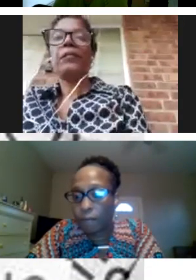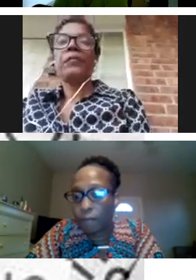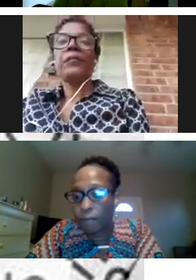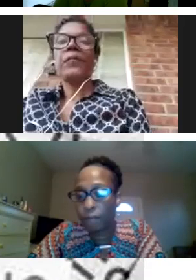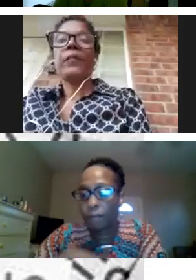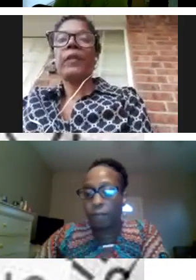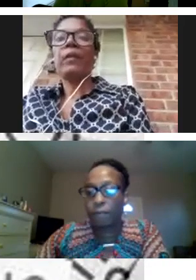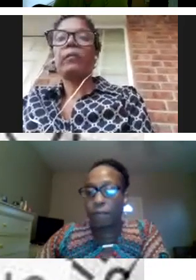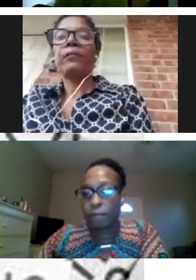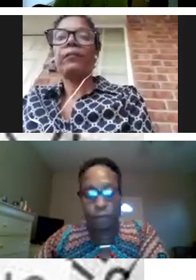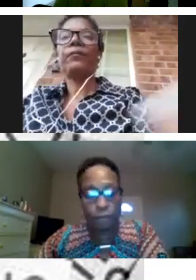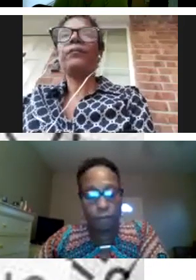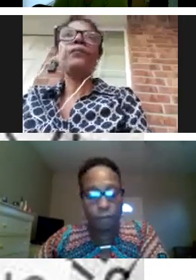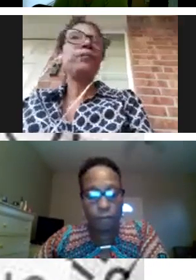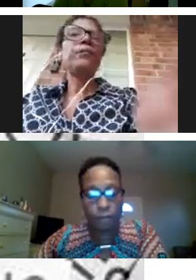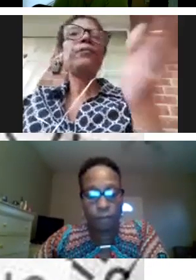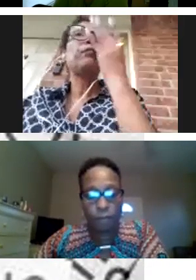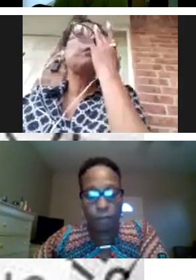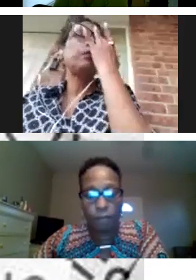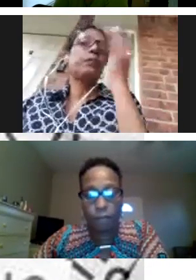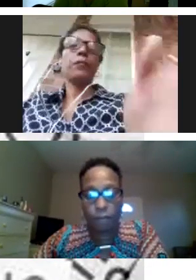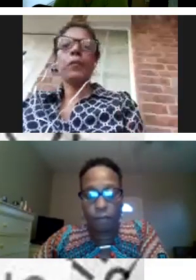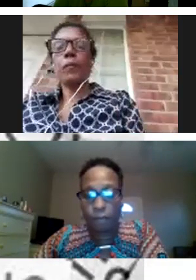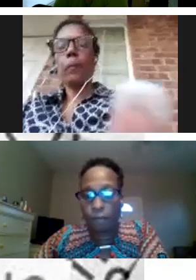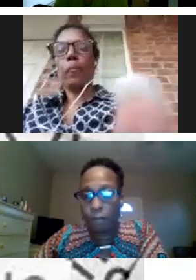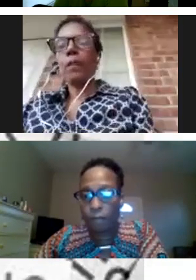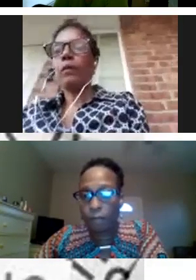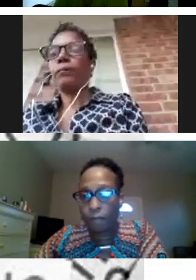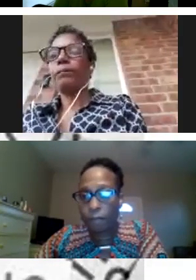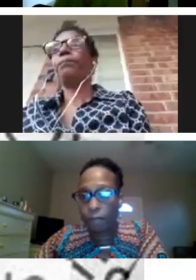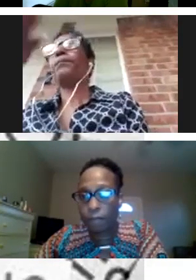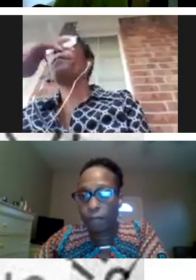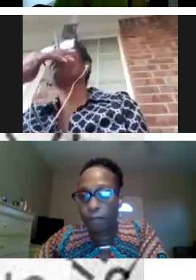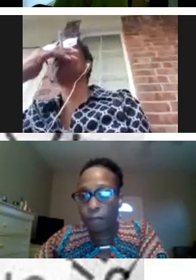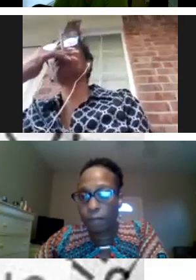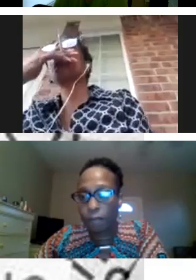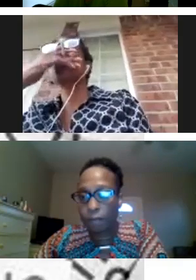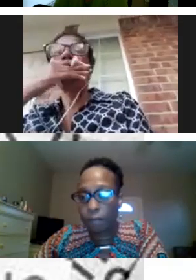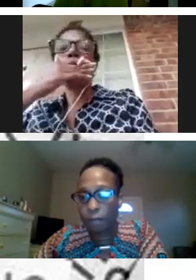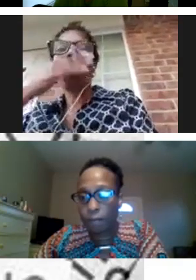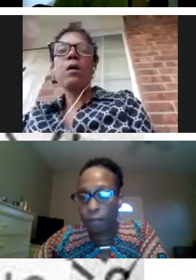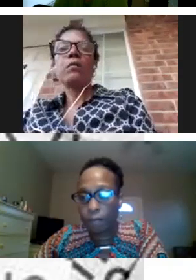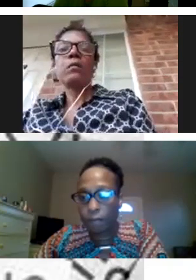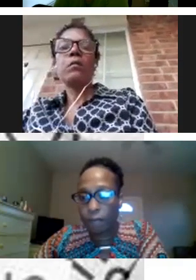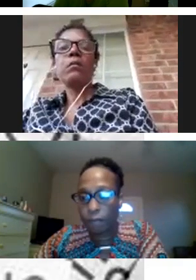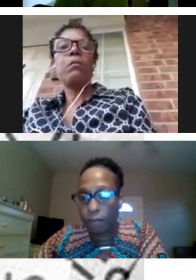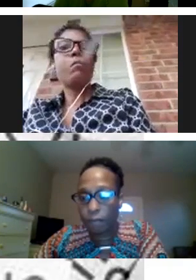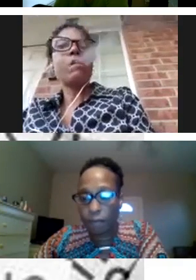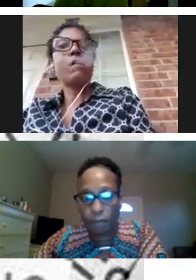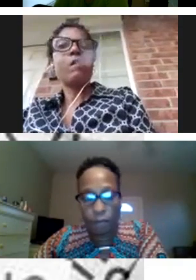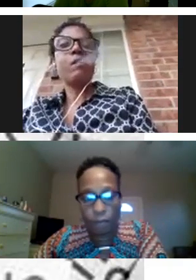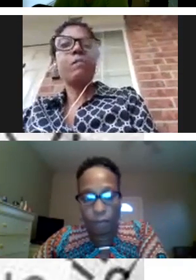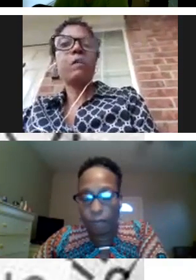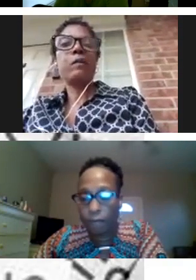Usually at town halls, I show up alone. Mm-hmm. So. You know, is that a good way to go also? And they're usually a lot smaller.